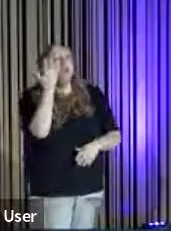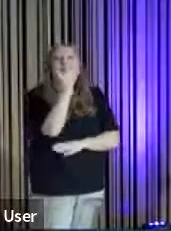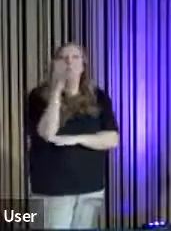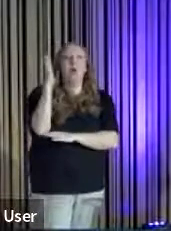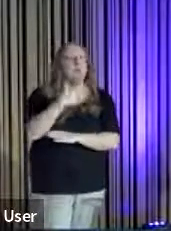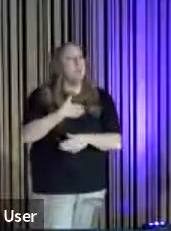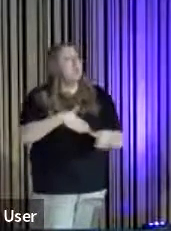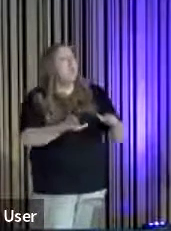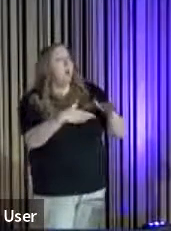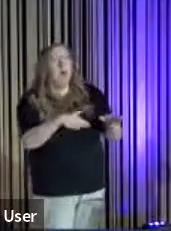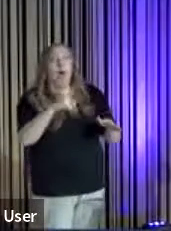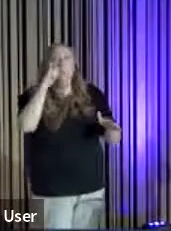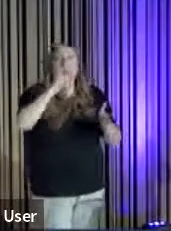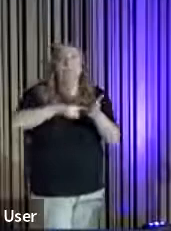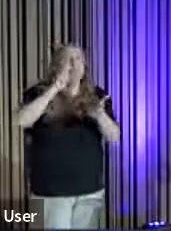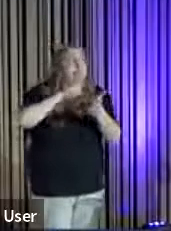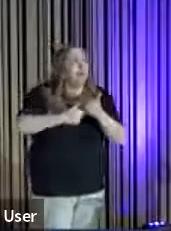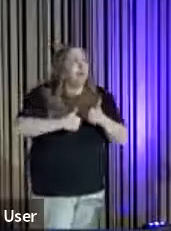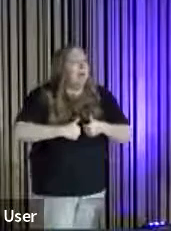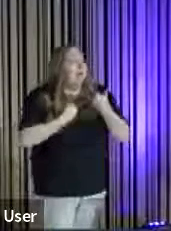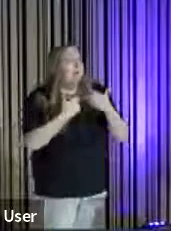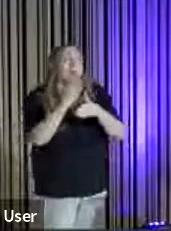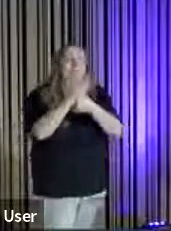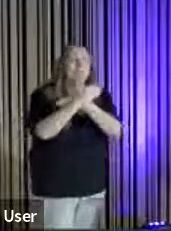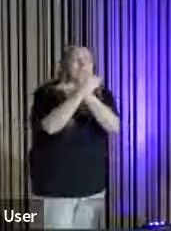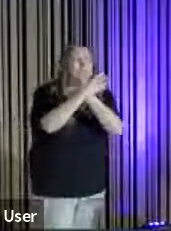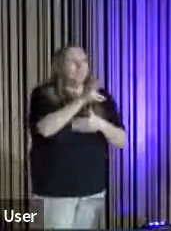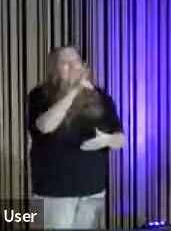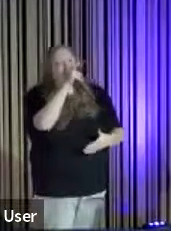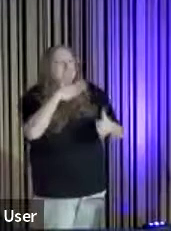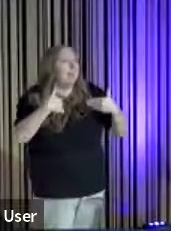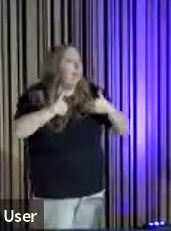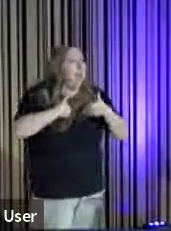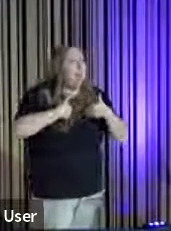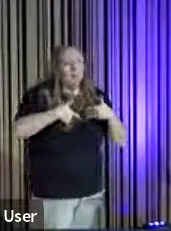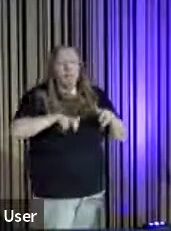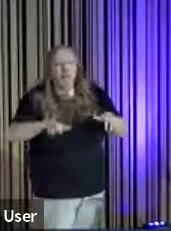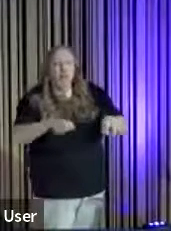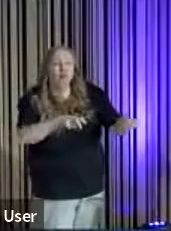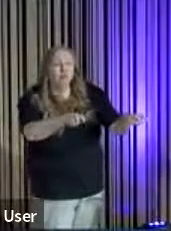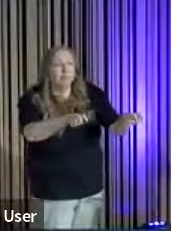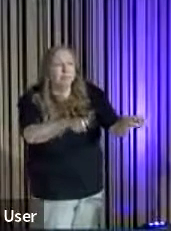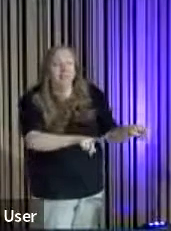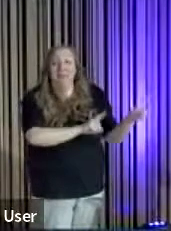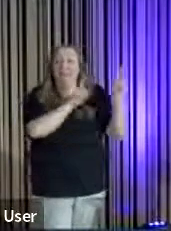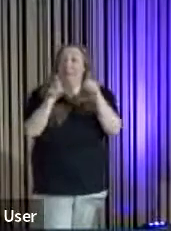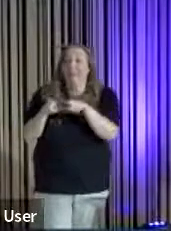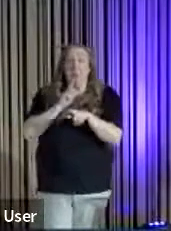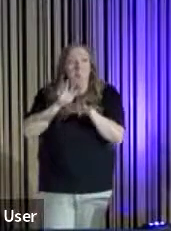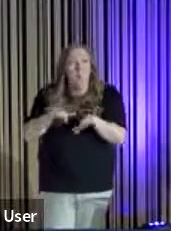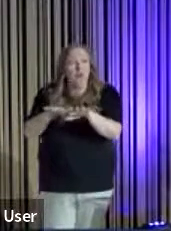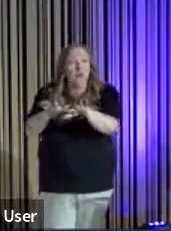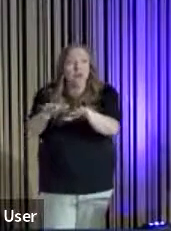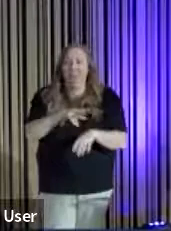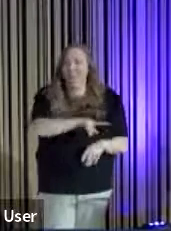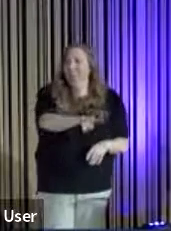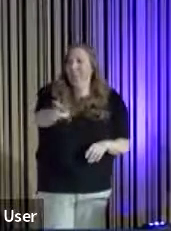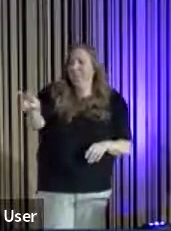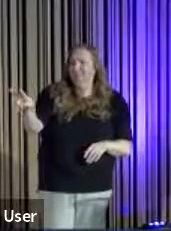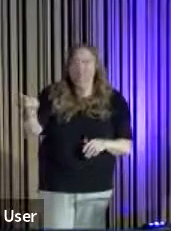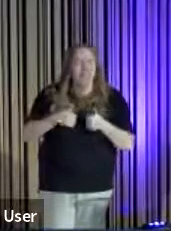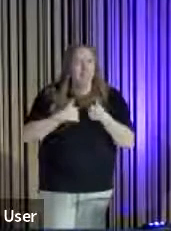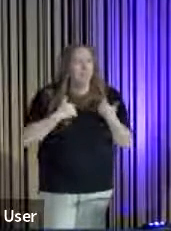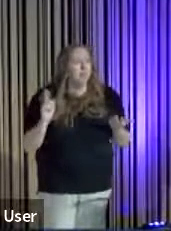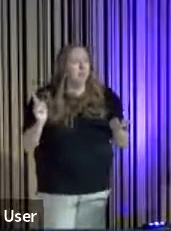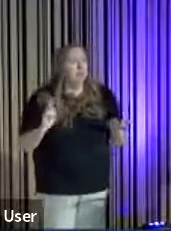see the life all around you, right? The animals, the plants, the trees, and so on. But in the ocean, where is the life? You